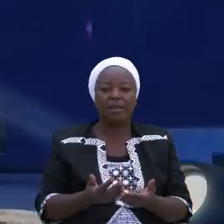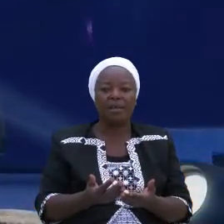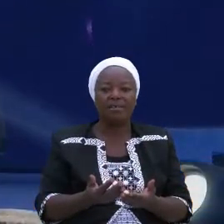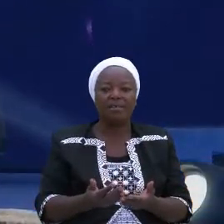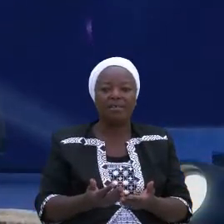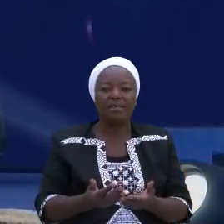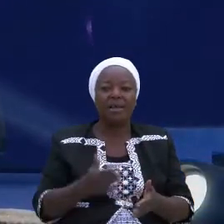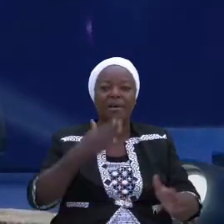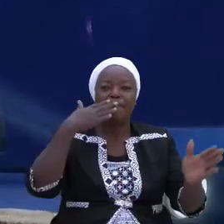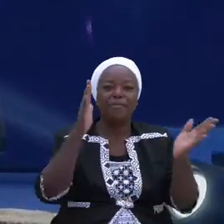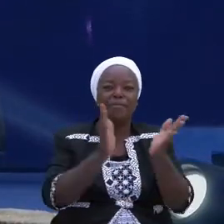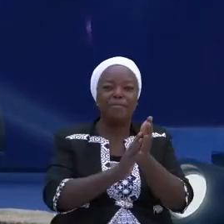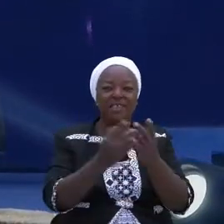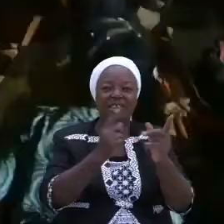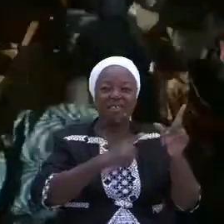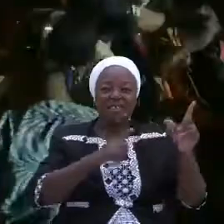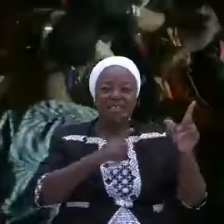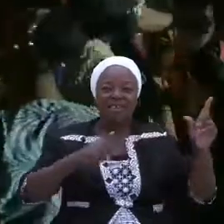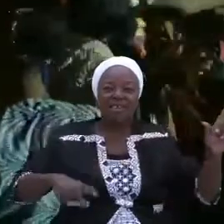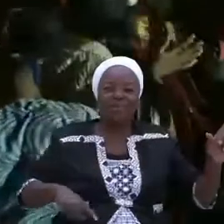praise the lord